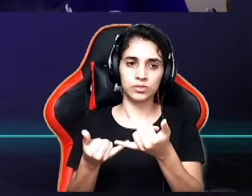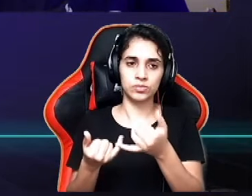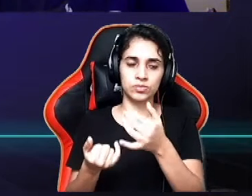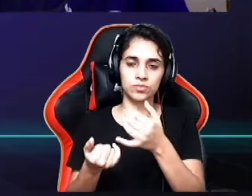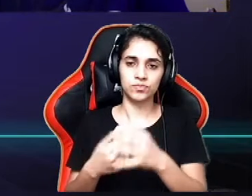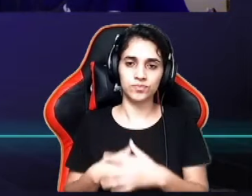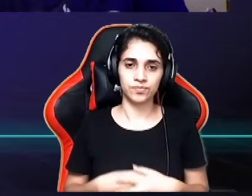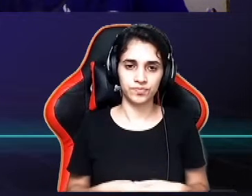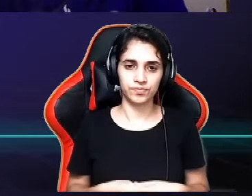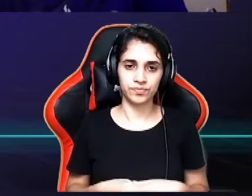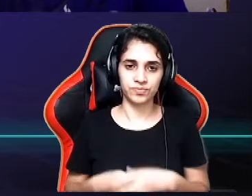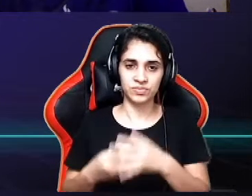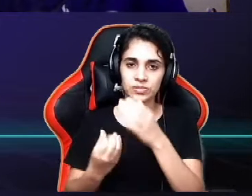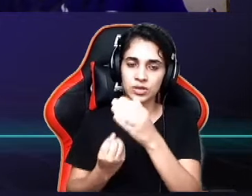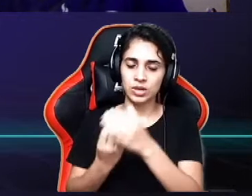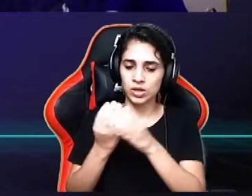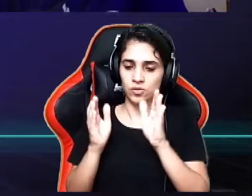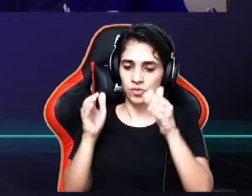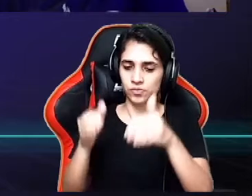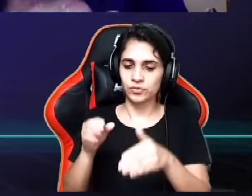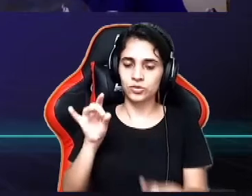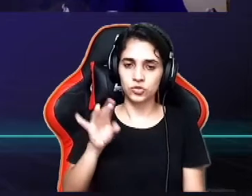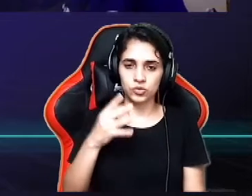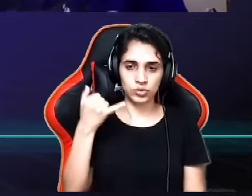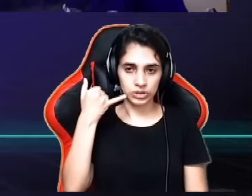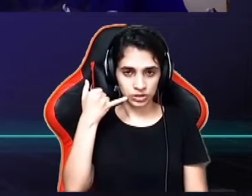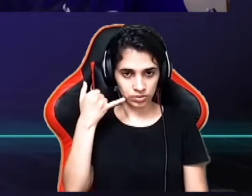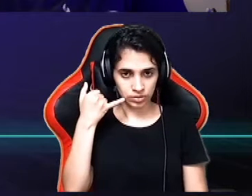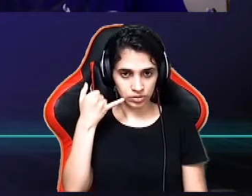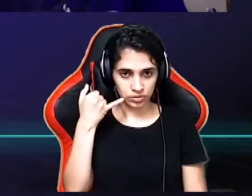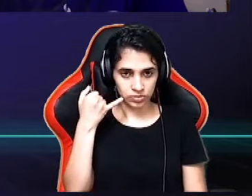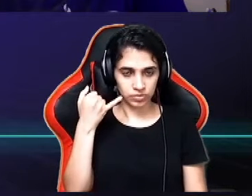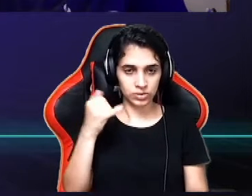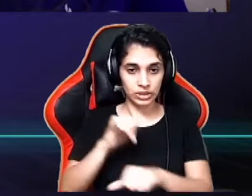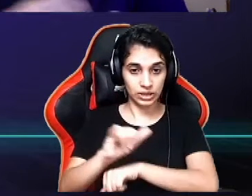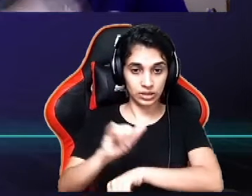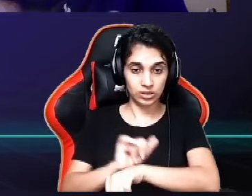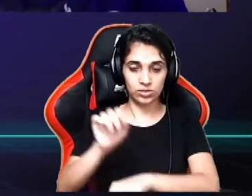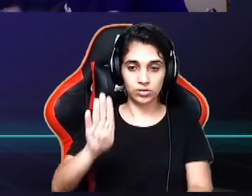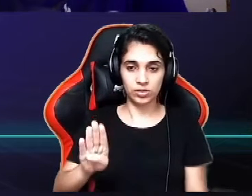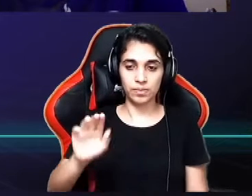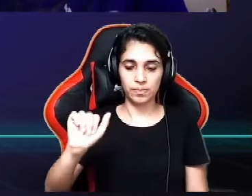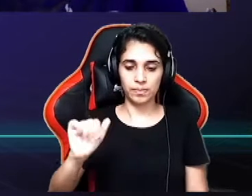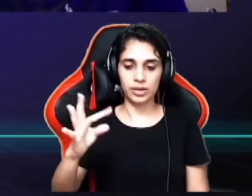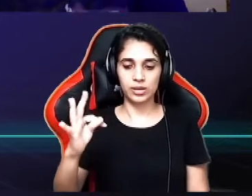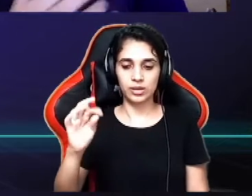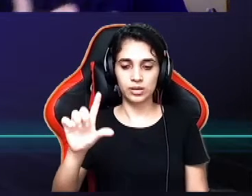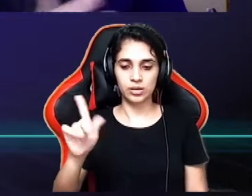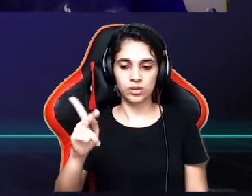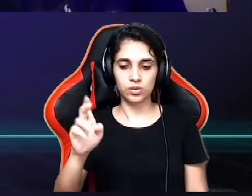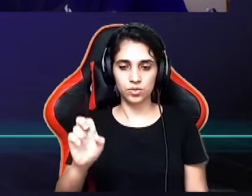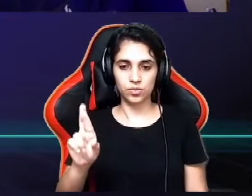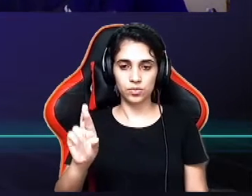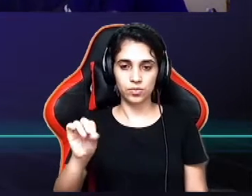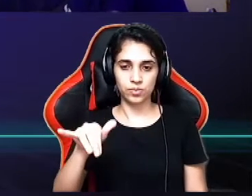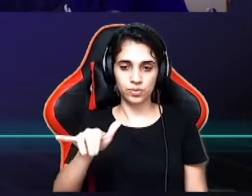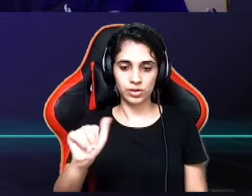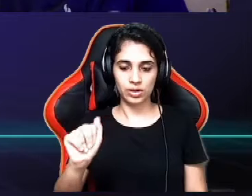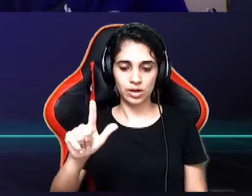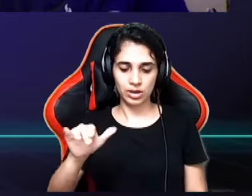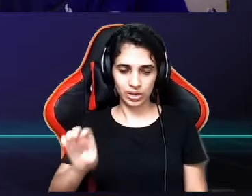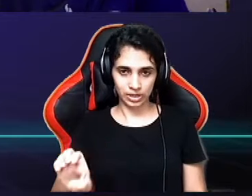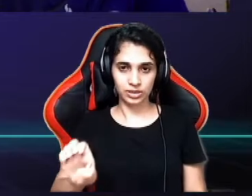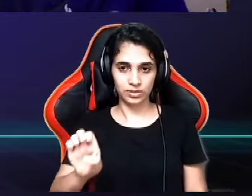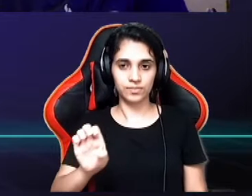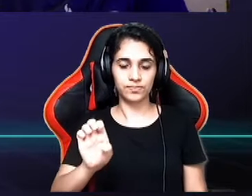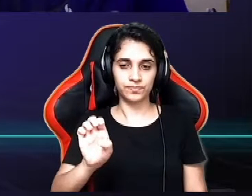a shooter that was created and thought for mobile devices with the battle royale genre, and we're working with